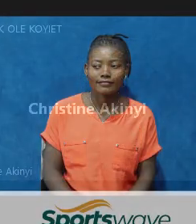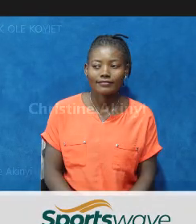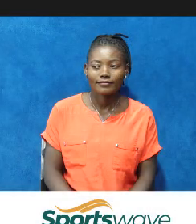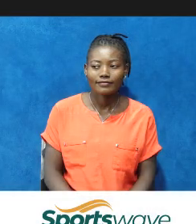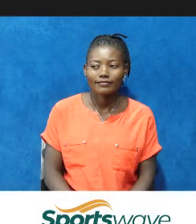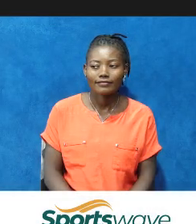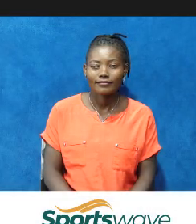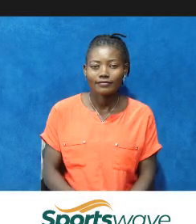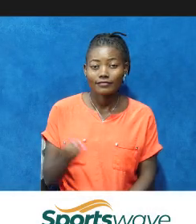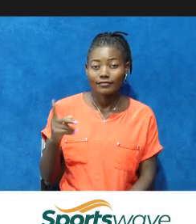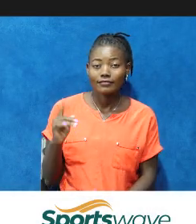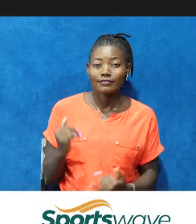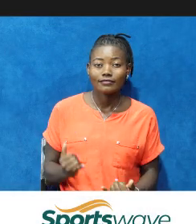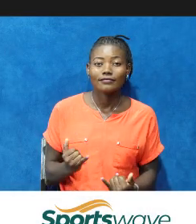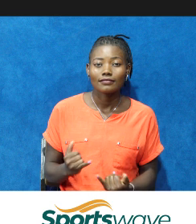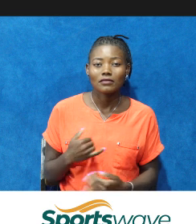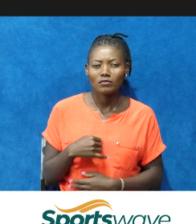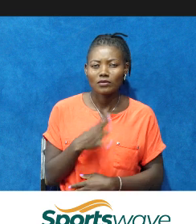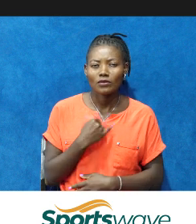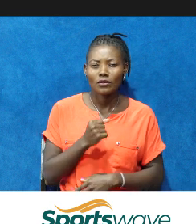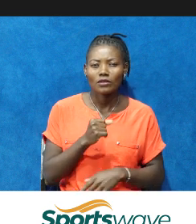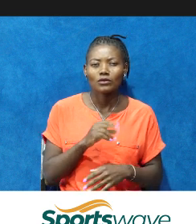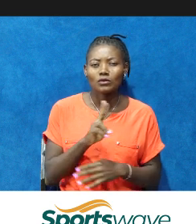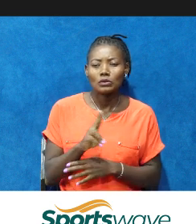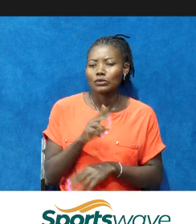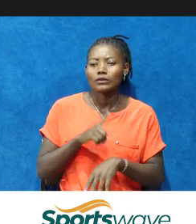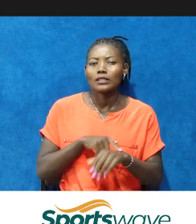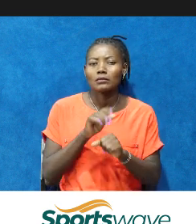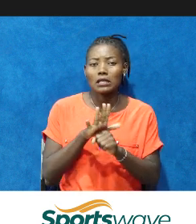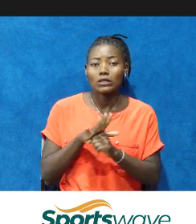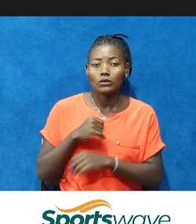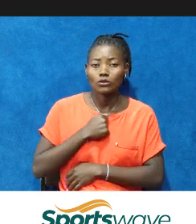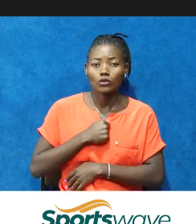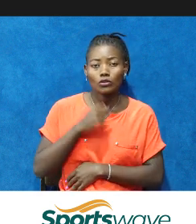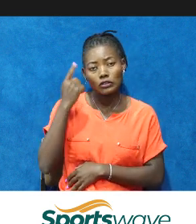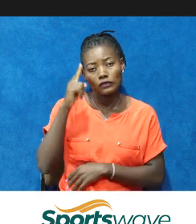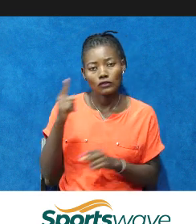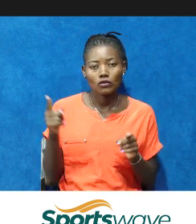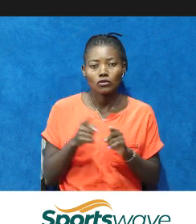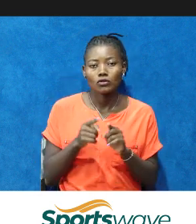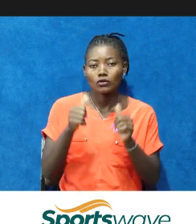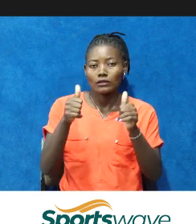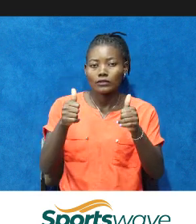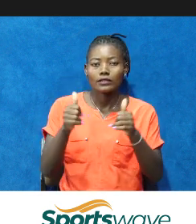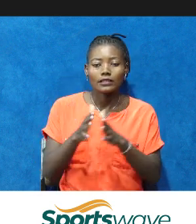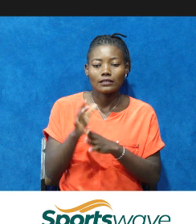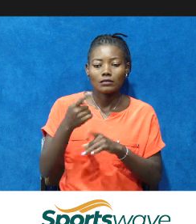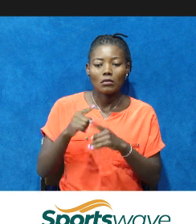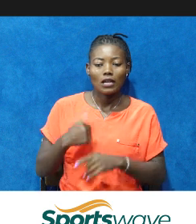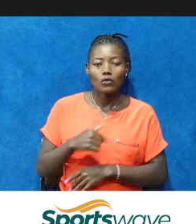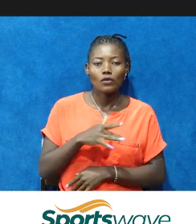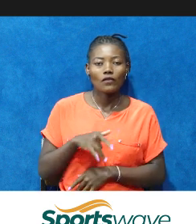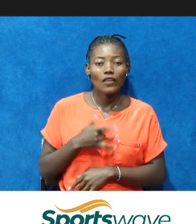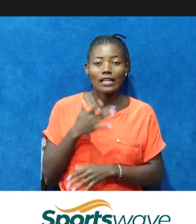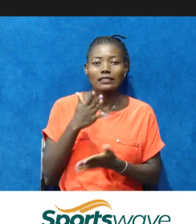Okay, so I don't want to take a lot of time. Sorry for this short notice, but we felt it's